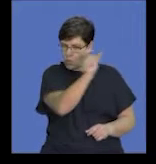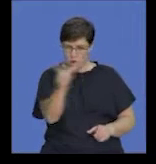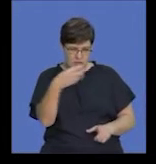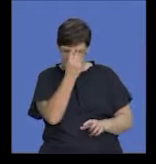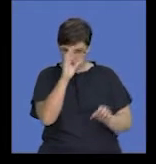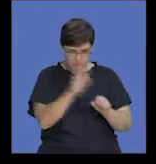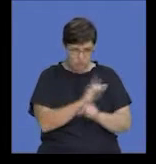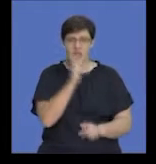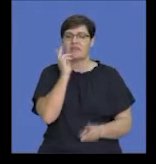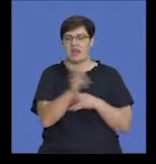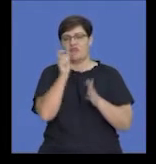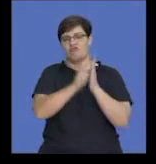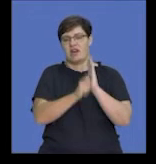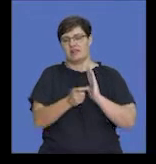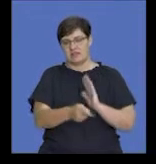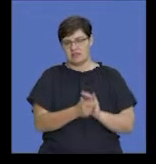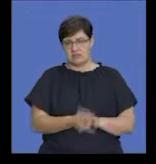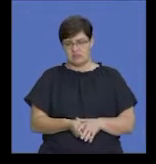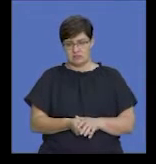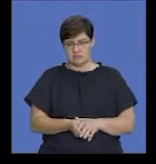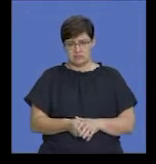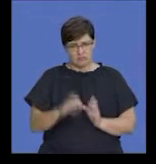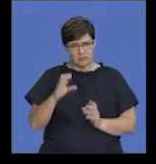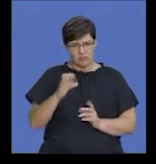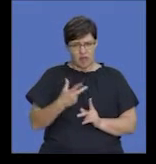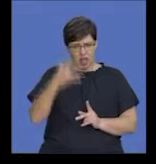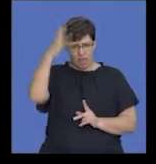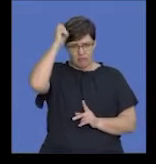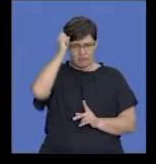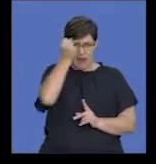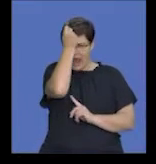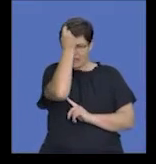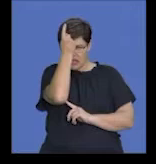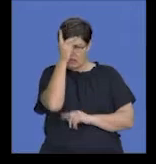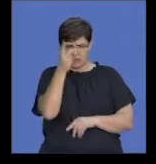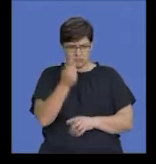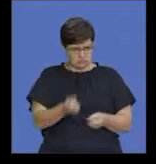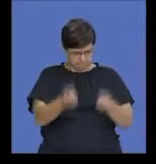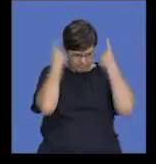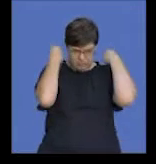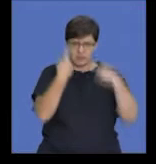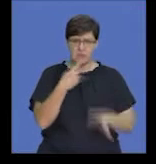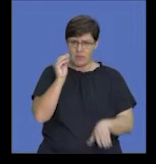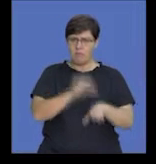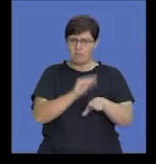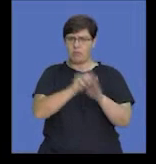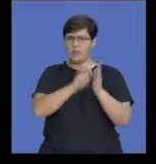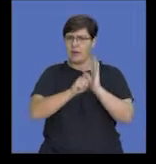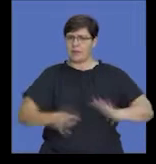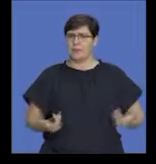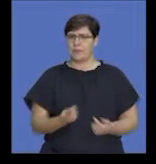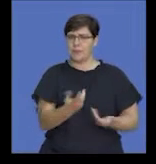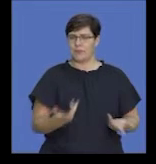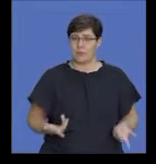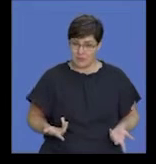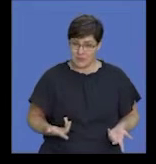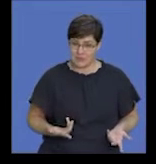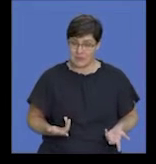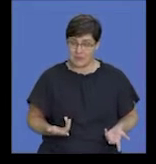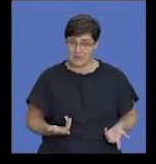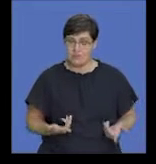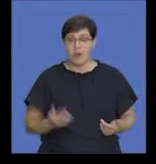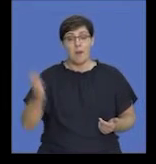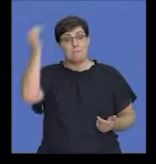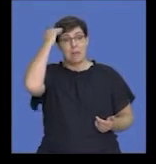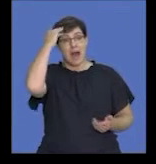in the quotation. So here, if you don't understand the word conceive, you're going to have a problem, right? So here, again, so what